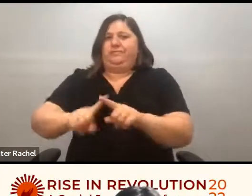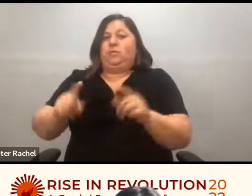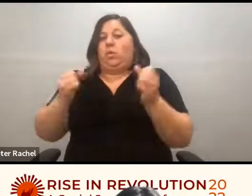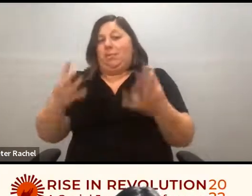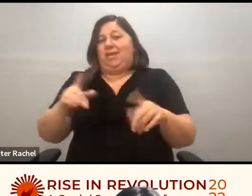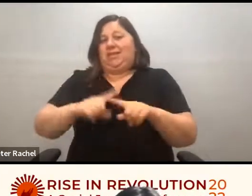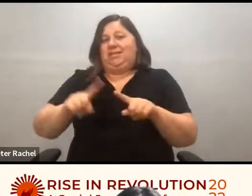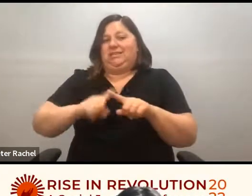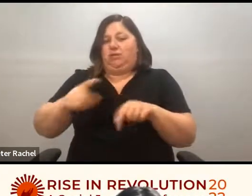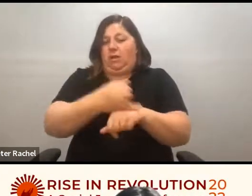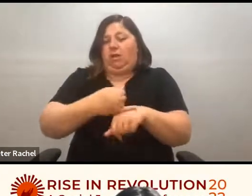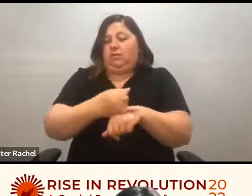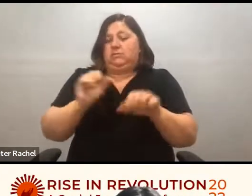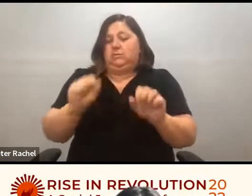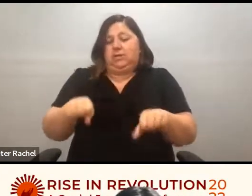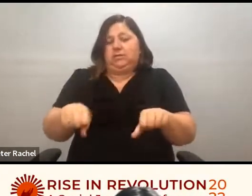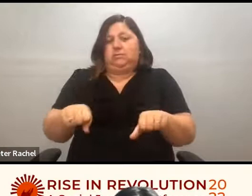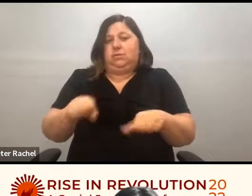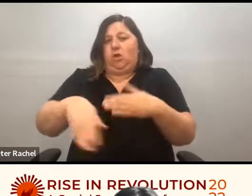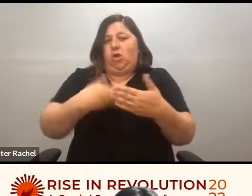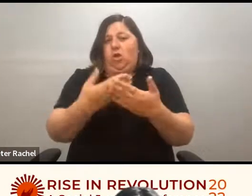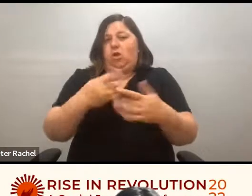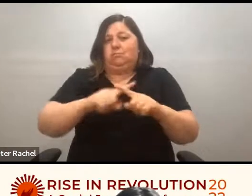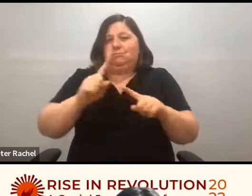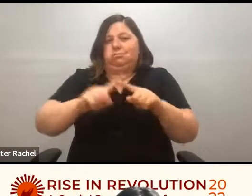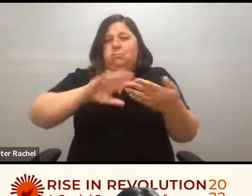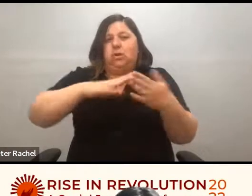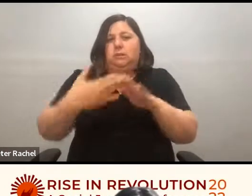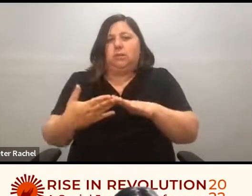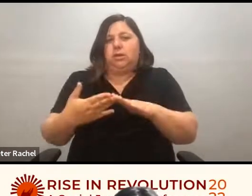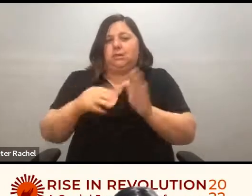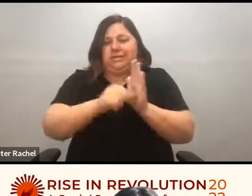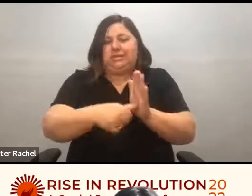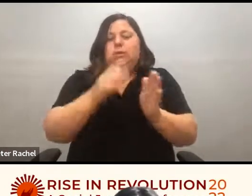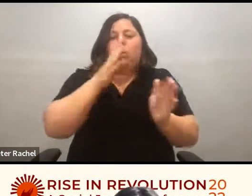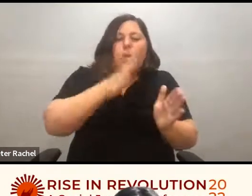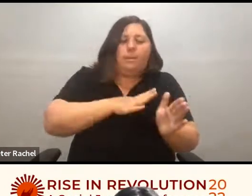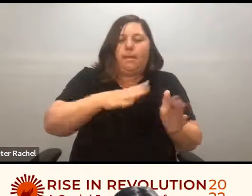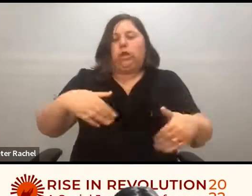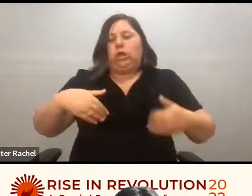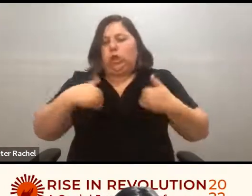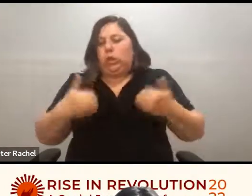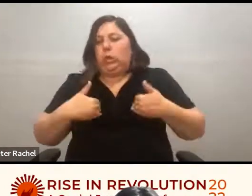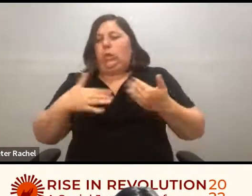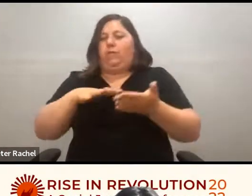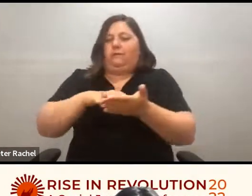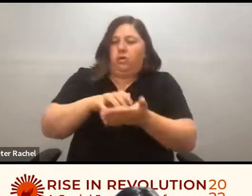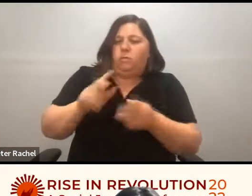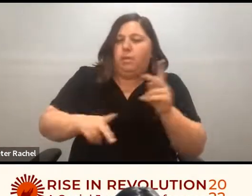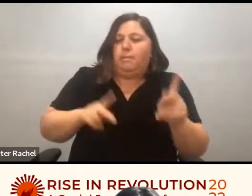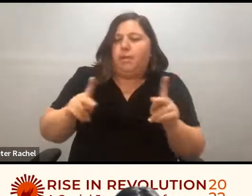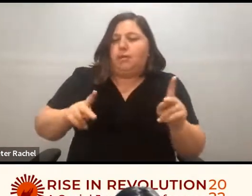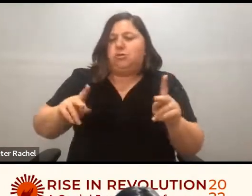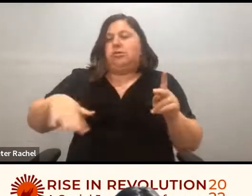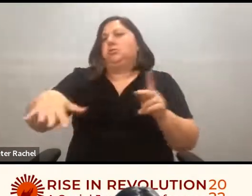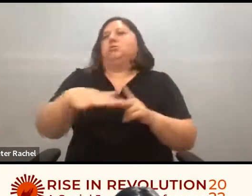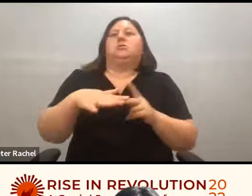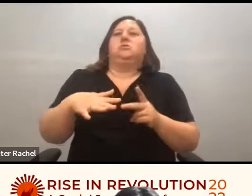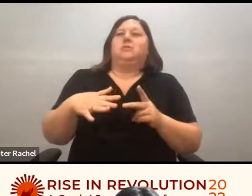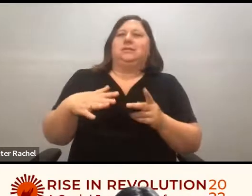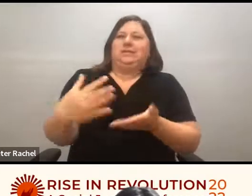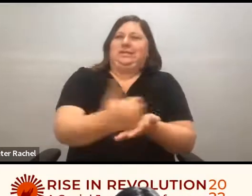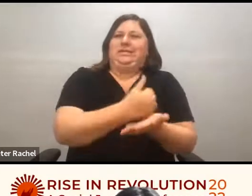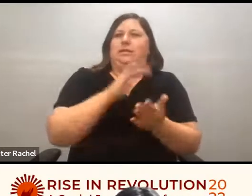as many of the different islands as we can, and to all the different communities, you know, highlighting women, youth, vulnerable populations, and getting